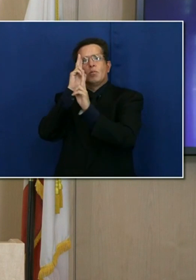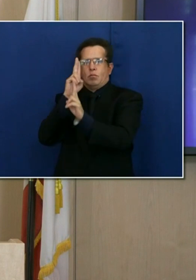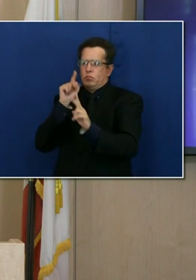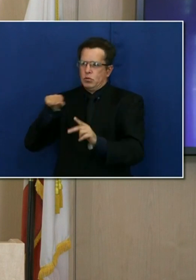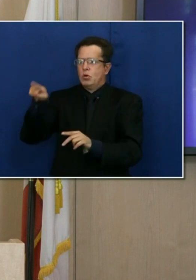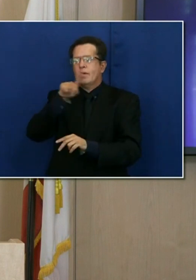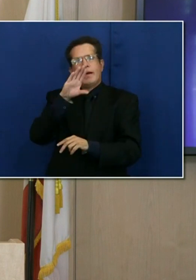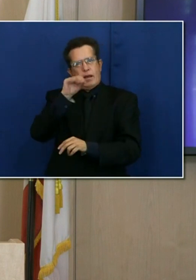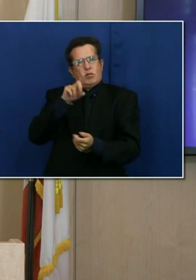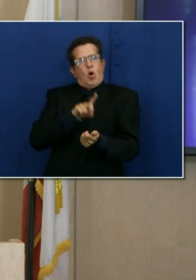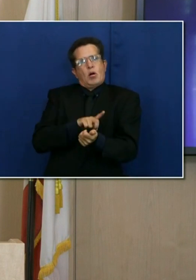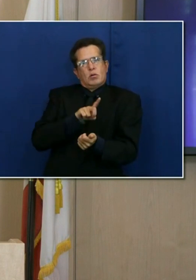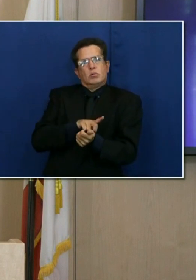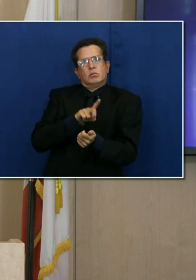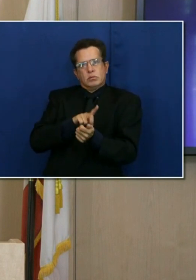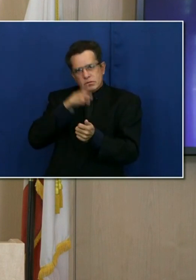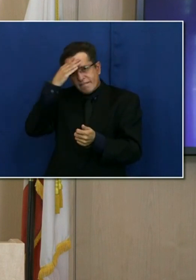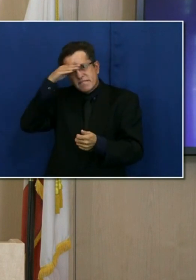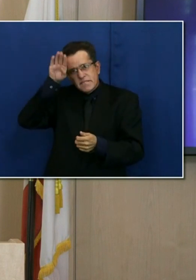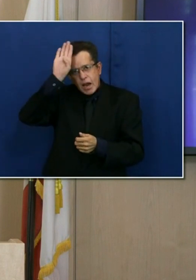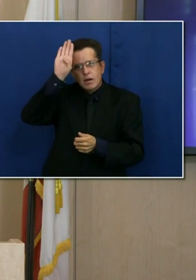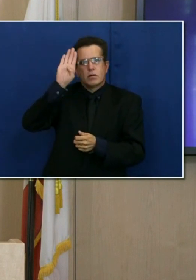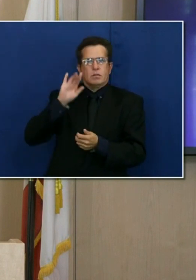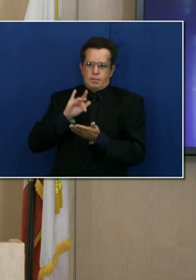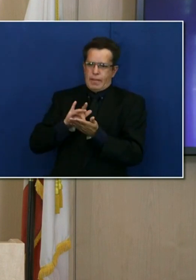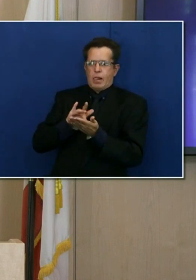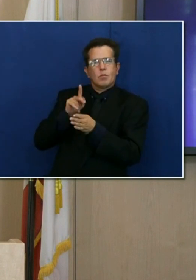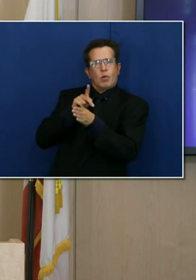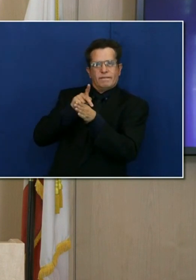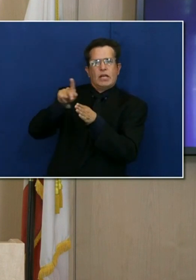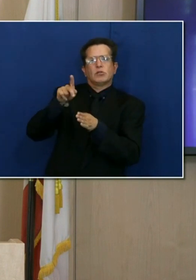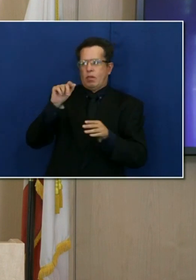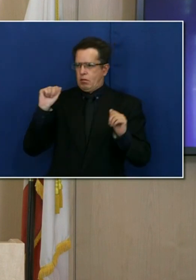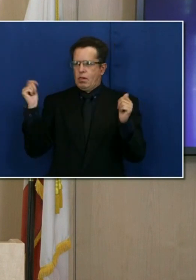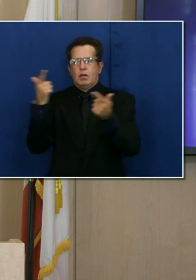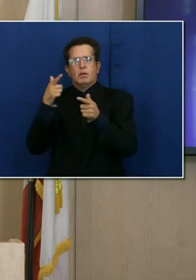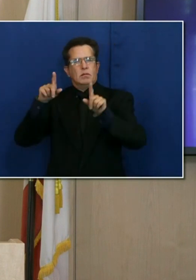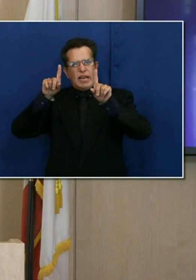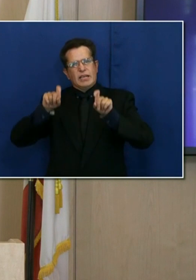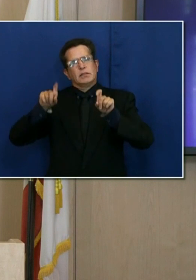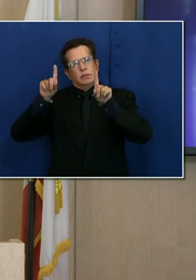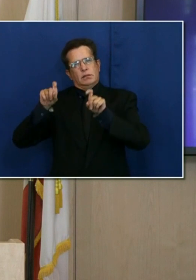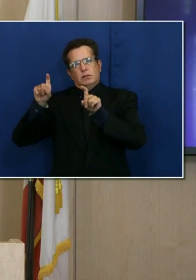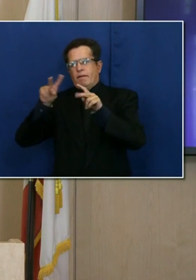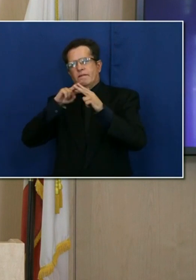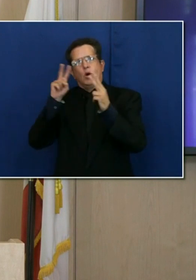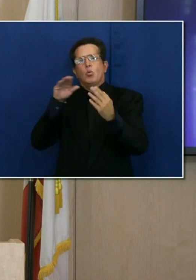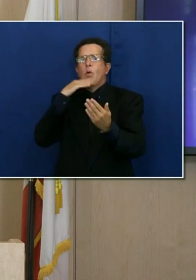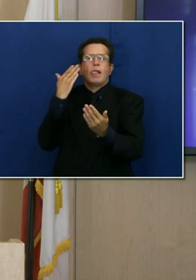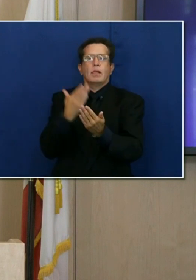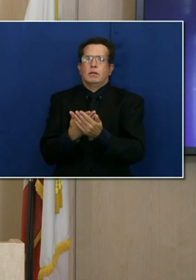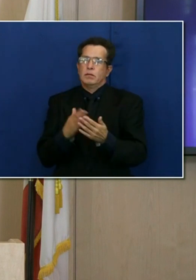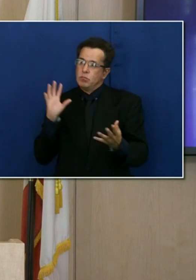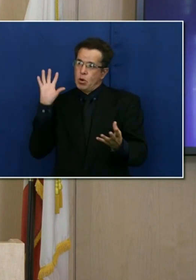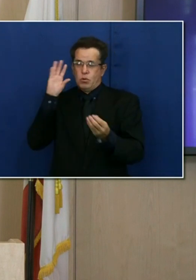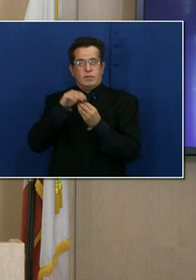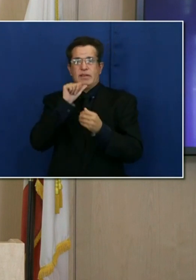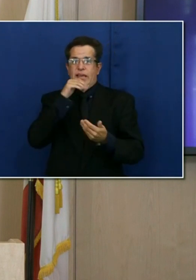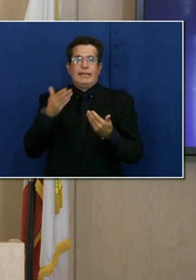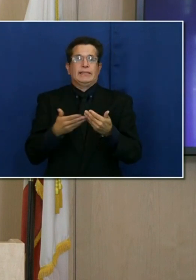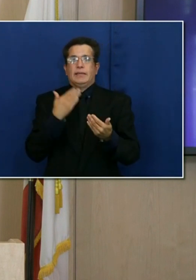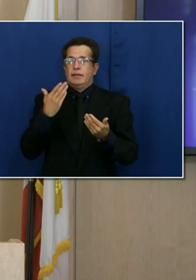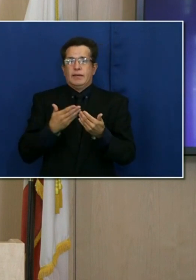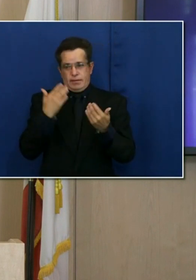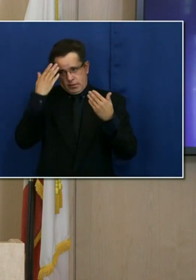medical professionals, to get as many tests as we possibly can get done. And it doesn't mean